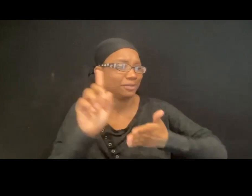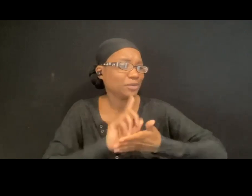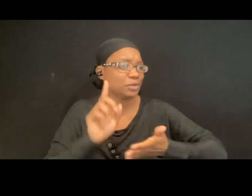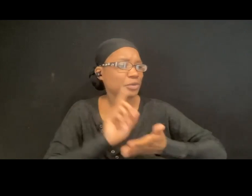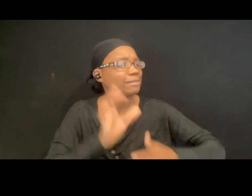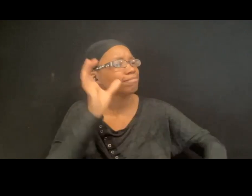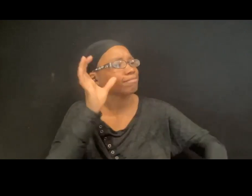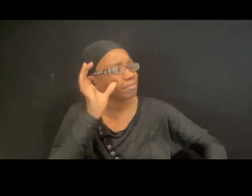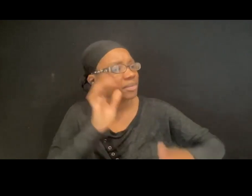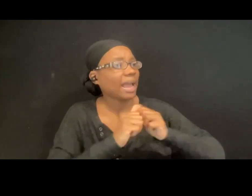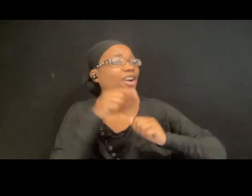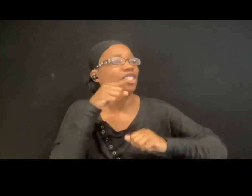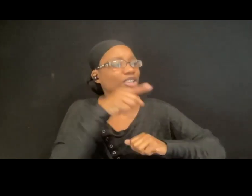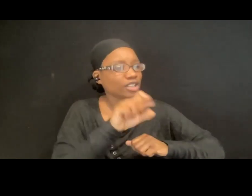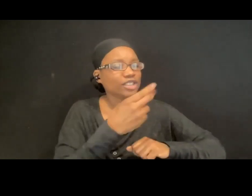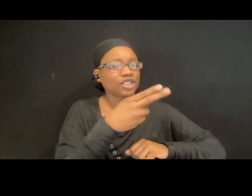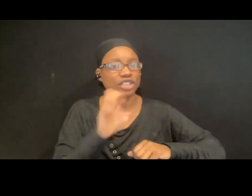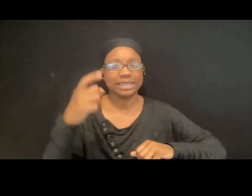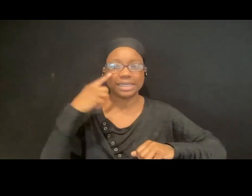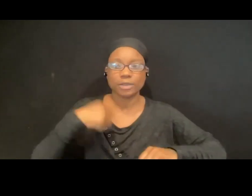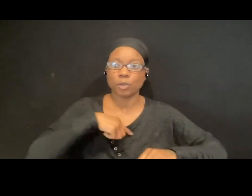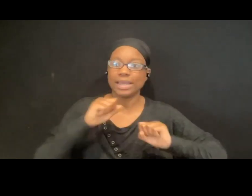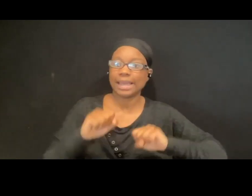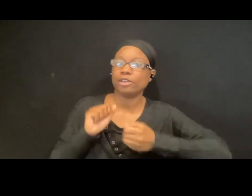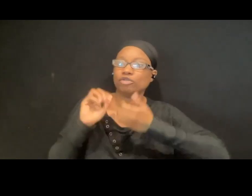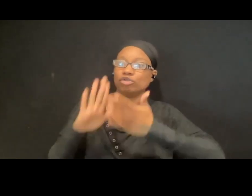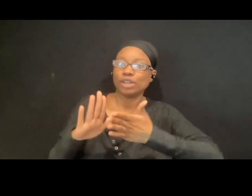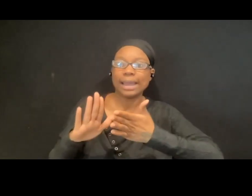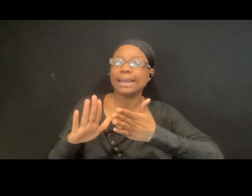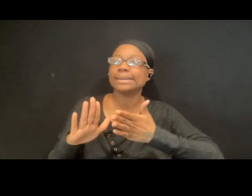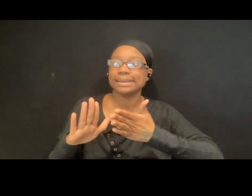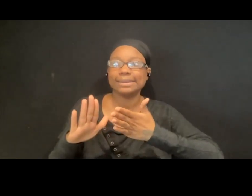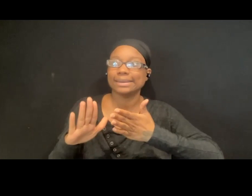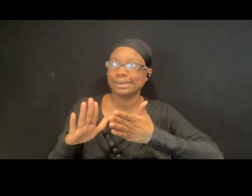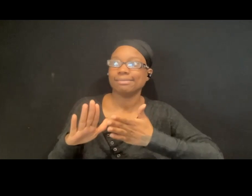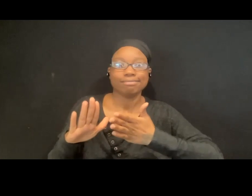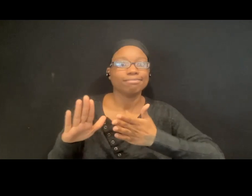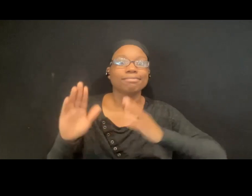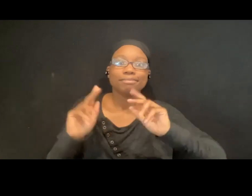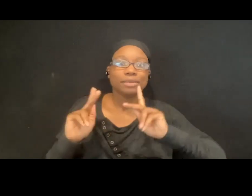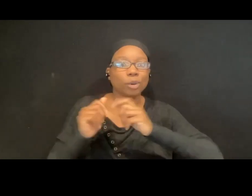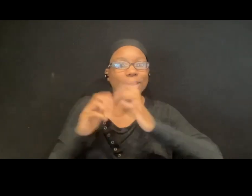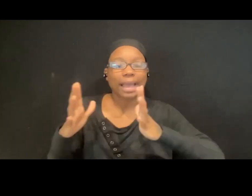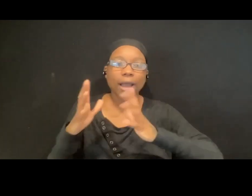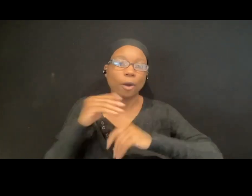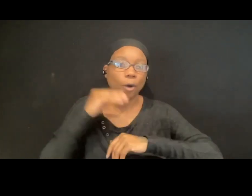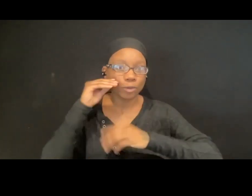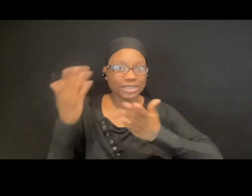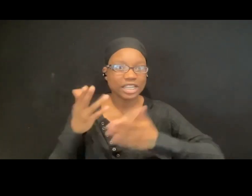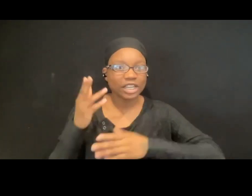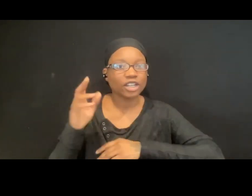thinks we can address houselessness in Charlotte and interpersonal violence with the girls. And so we're taking a lot of